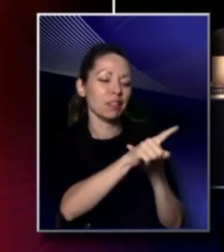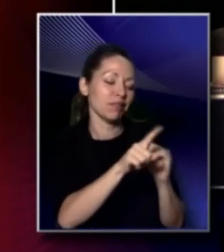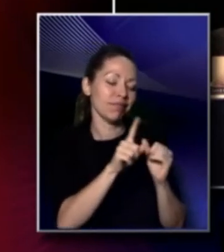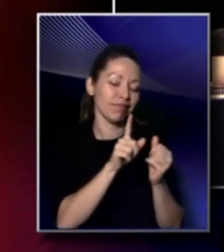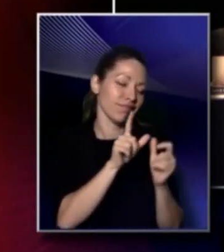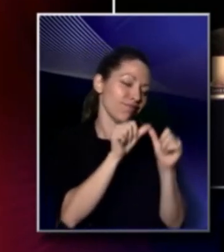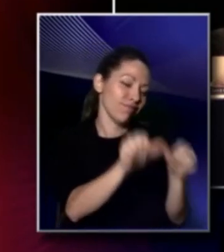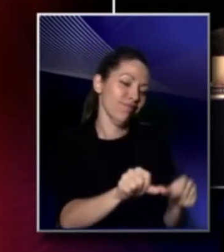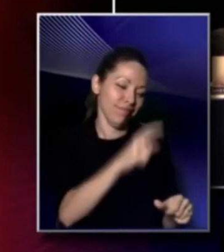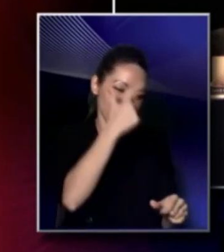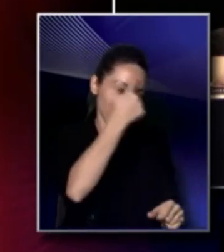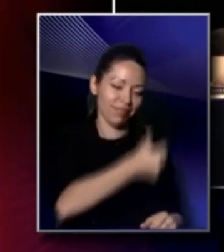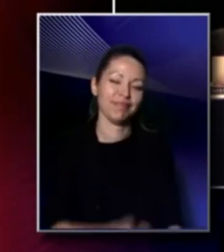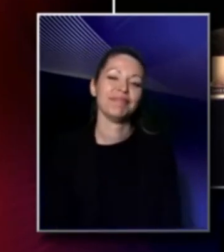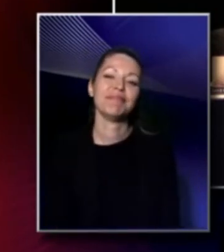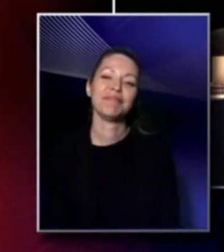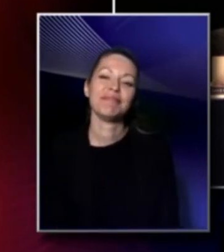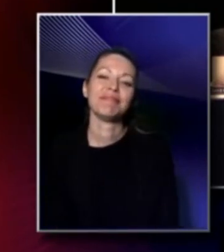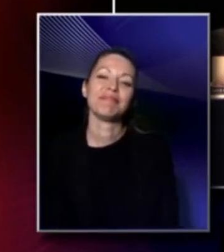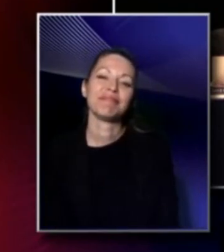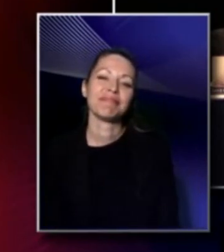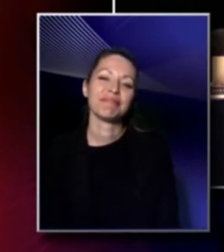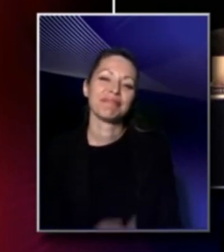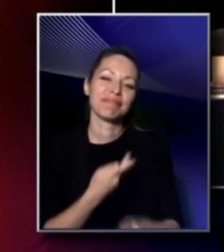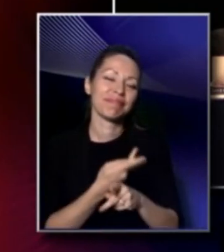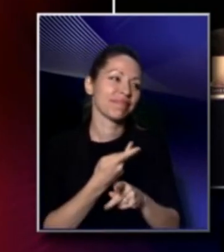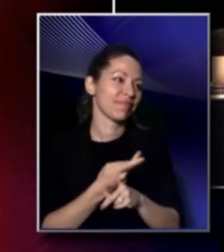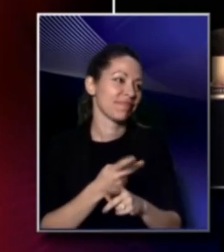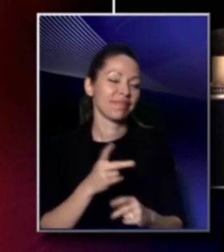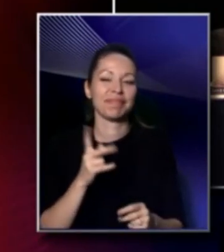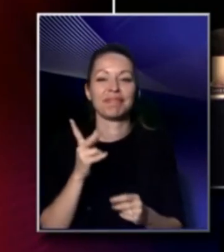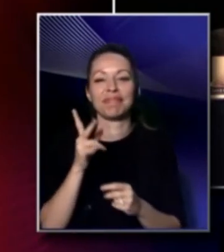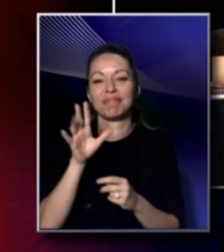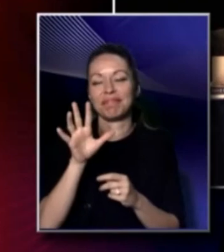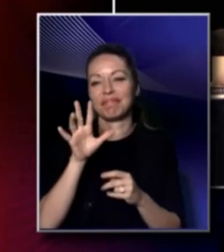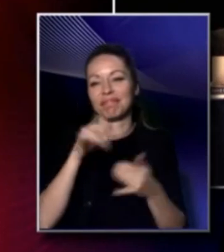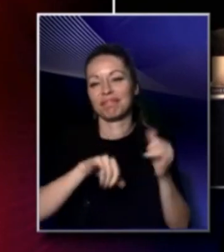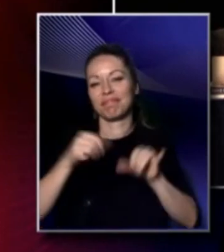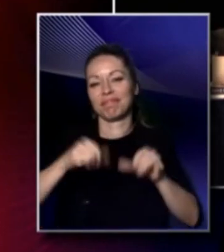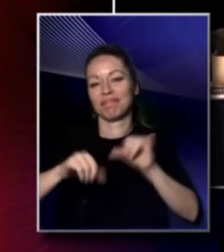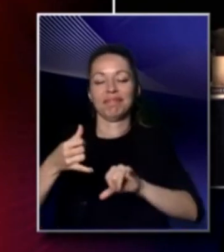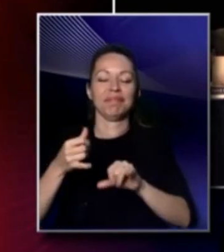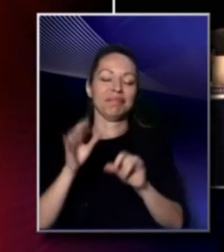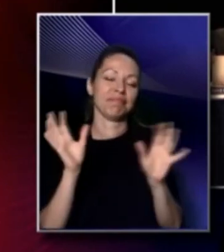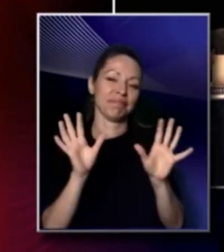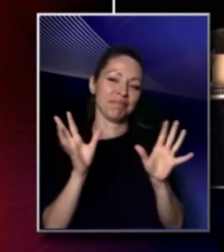Thank you, everybody. Cute, Bill. Good meeting, guys. Thank you.